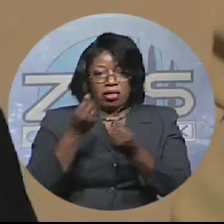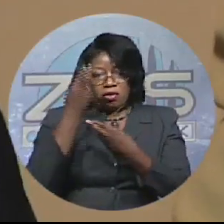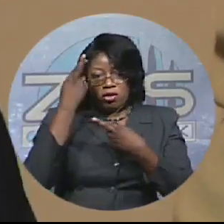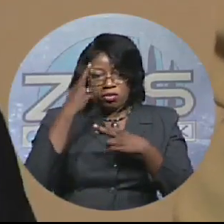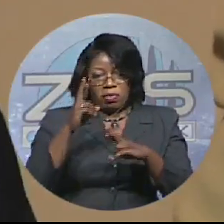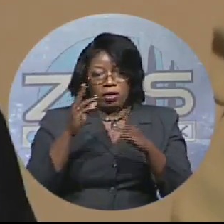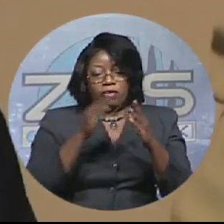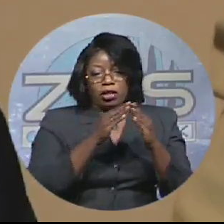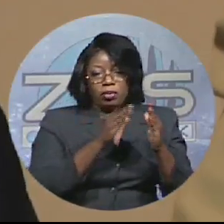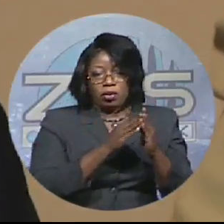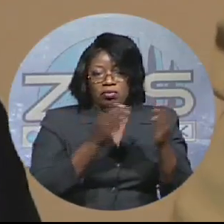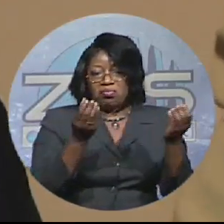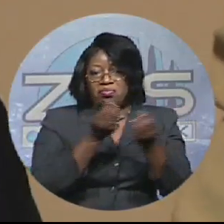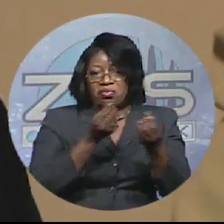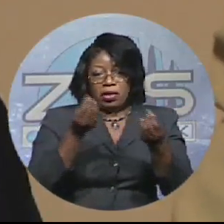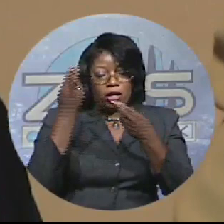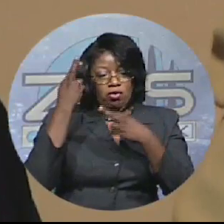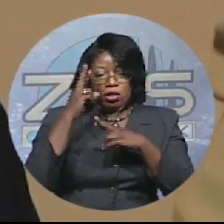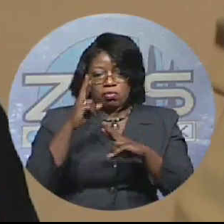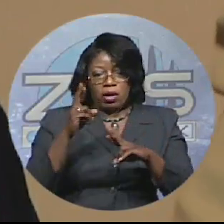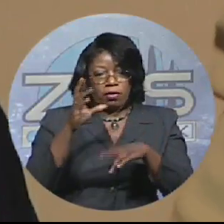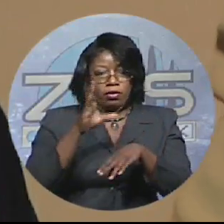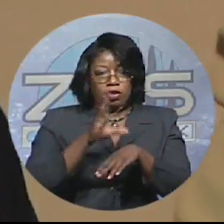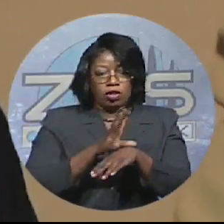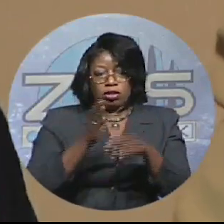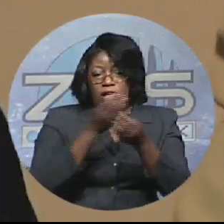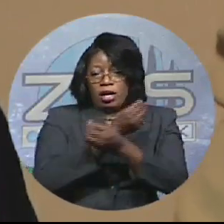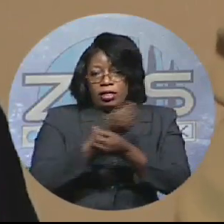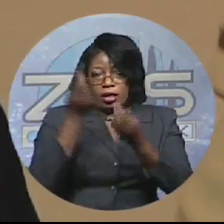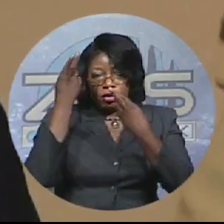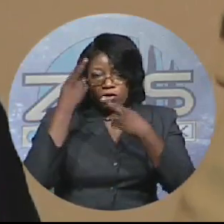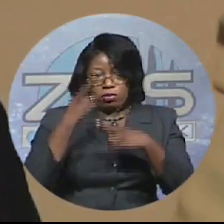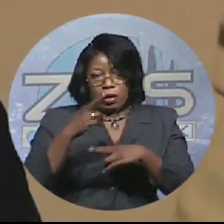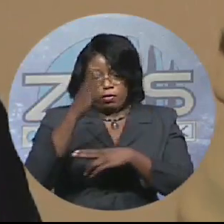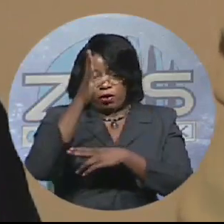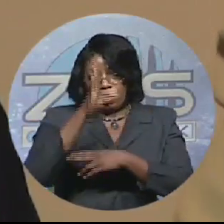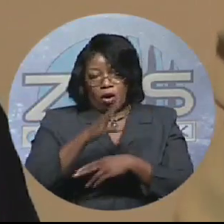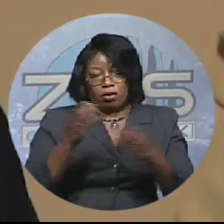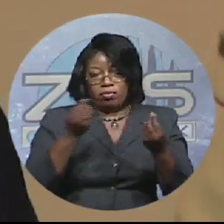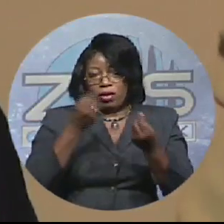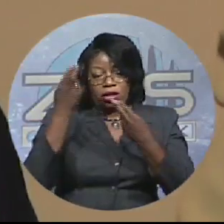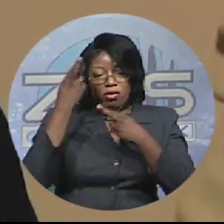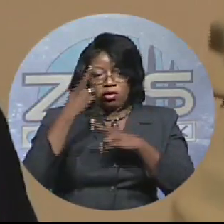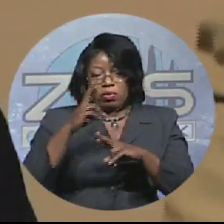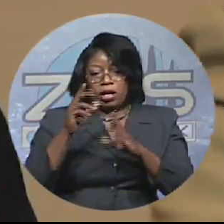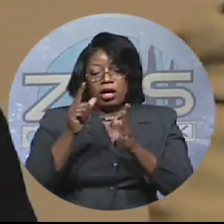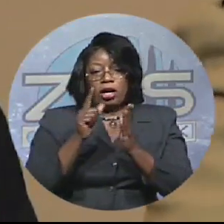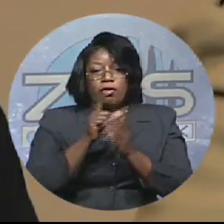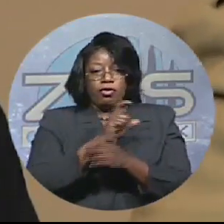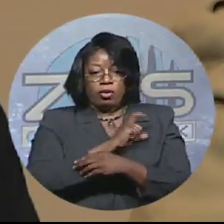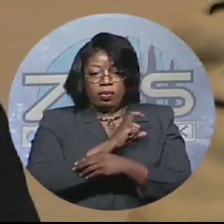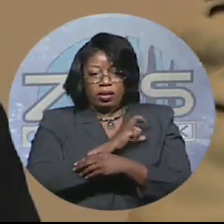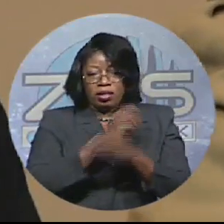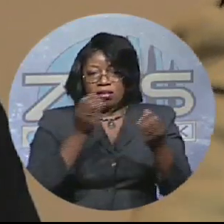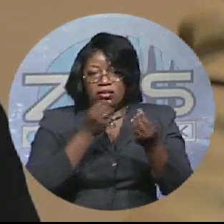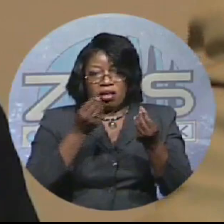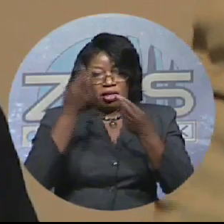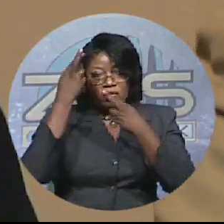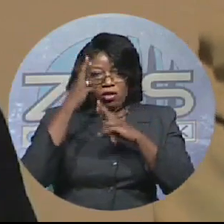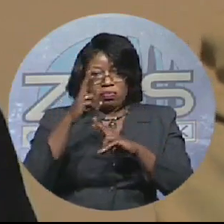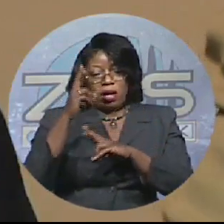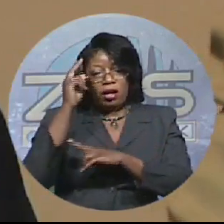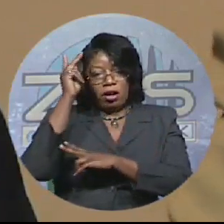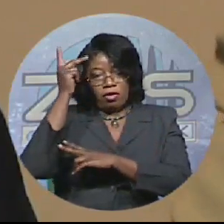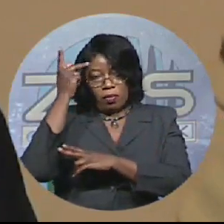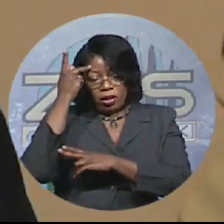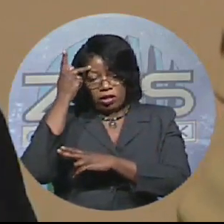for their communities, no respect for church, no respect for God, no respect for law enforcement officers, no respect for politicians.